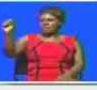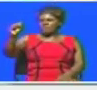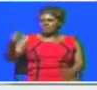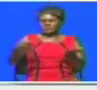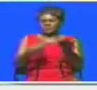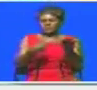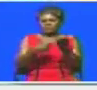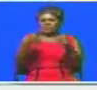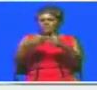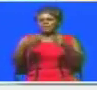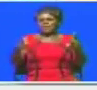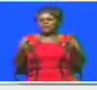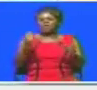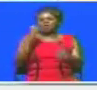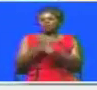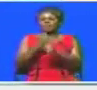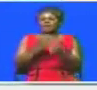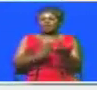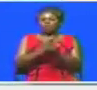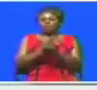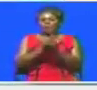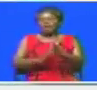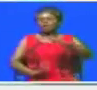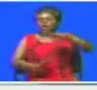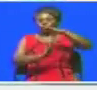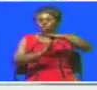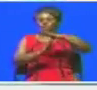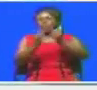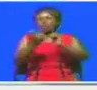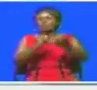digital retail strategy to ensure it remains at the forefront of the race. Ashley Mazuri.